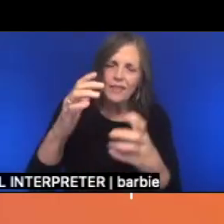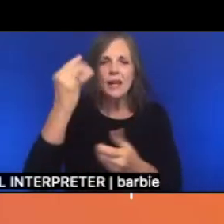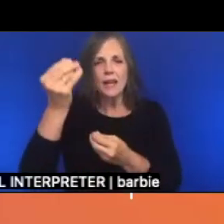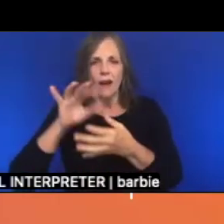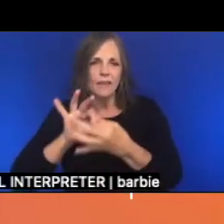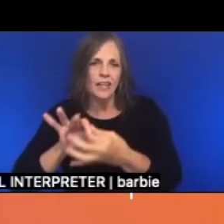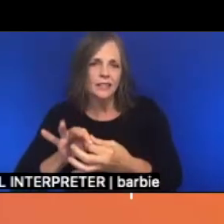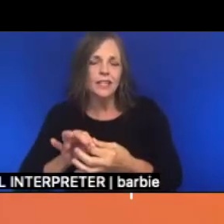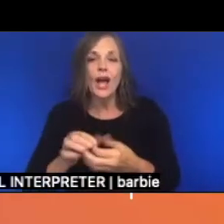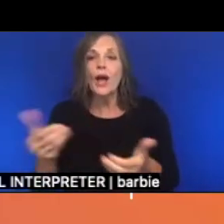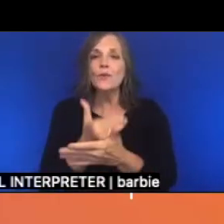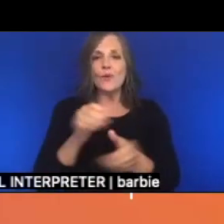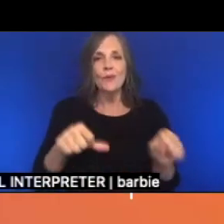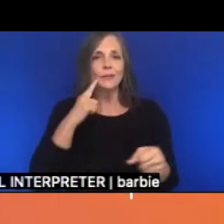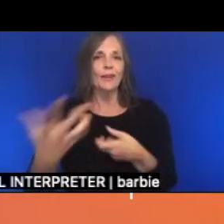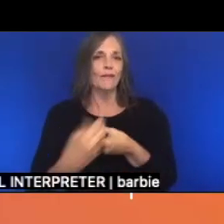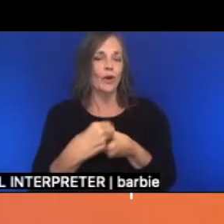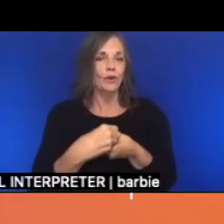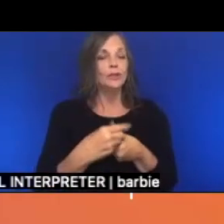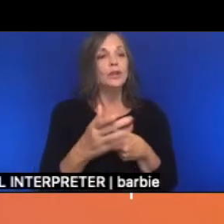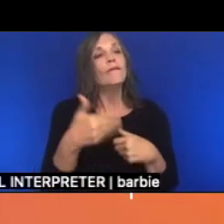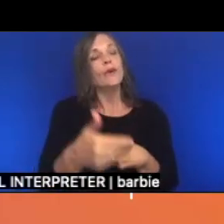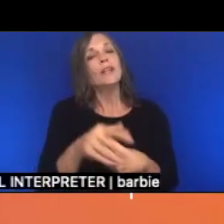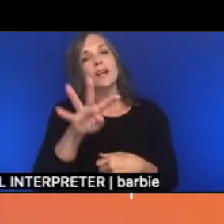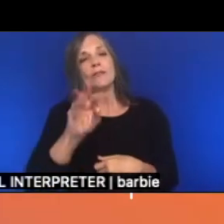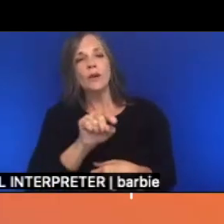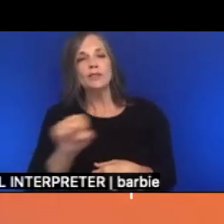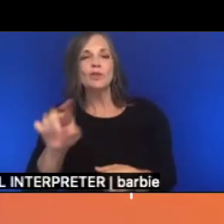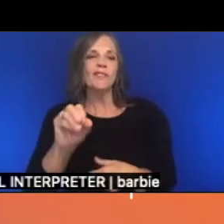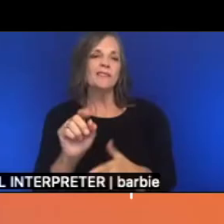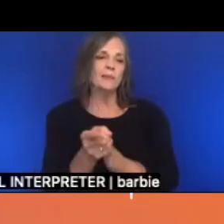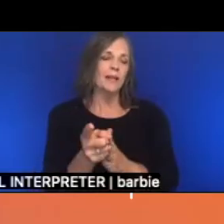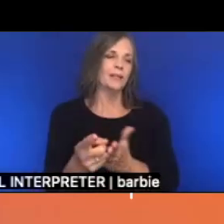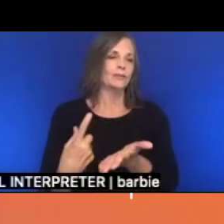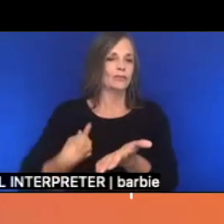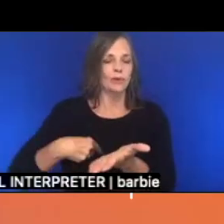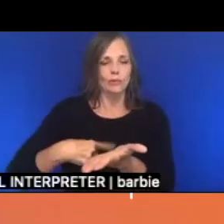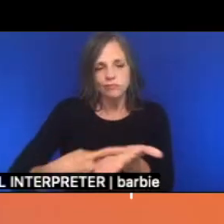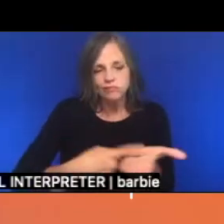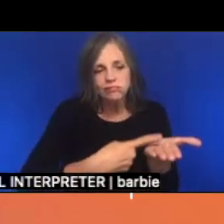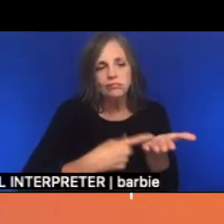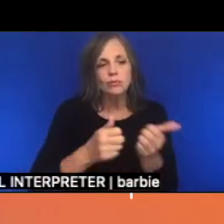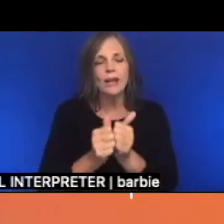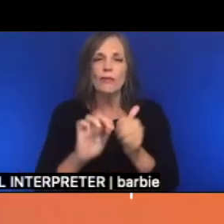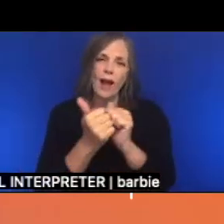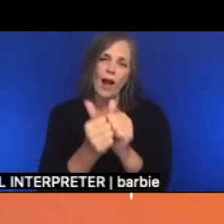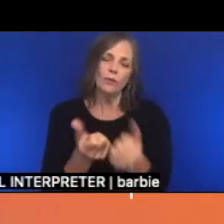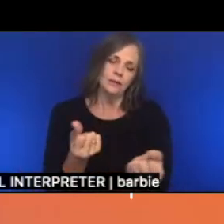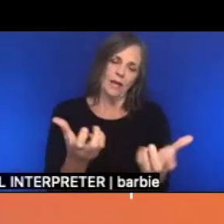for inclusion. So over the next 40 to 50 minutes, we will explore together how sign language